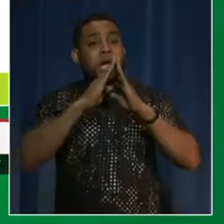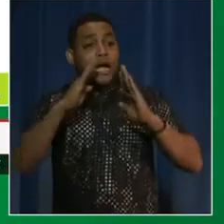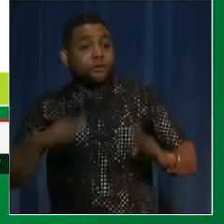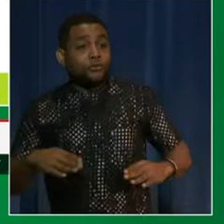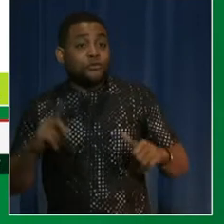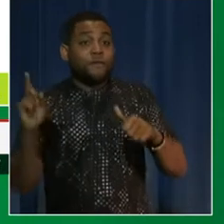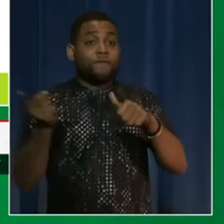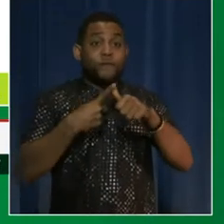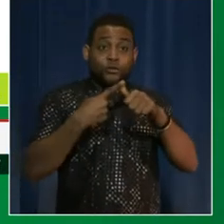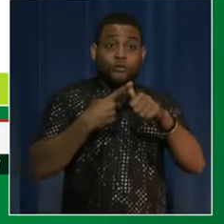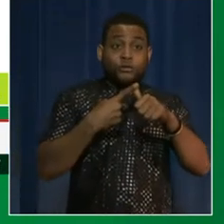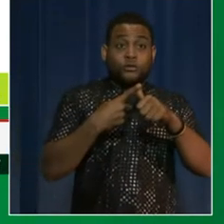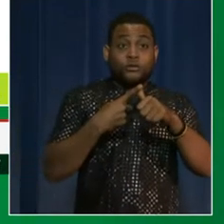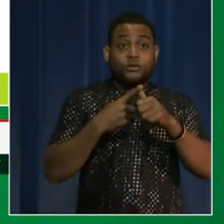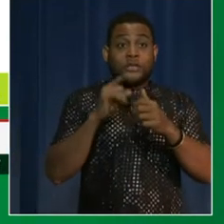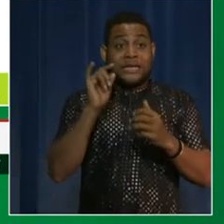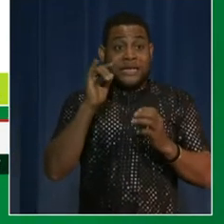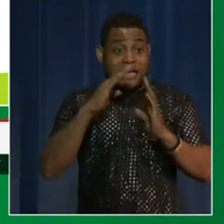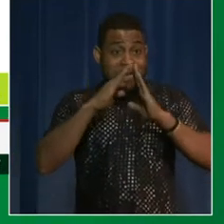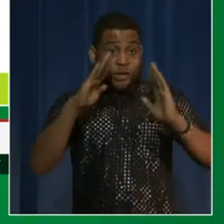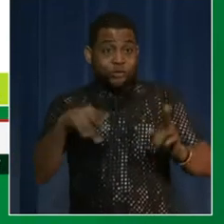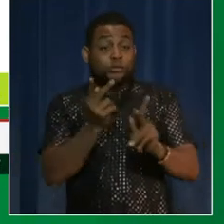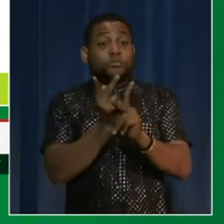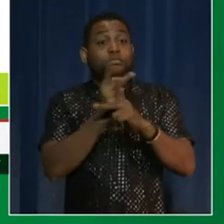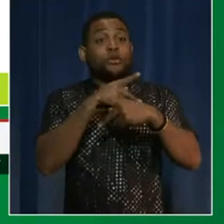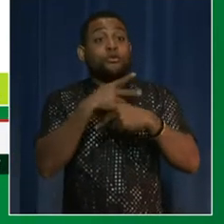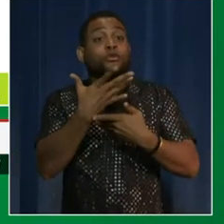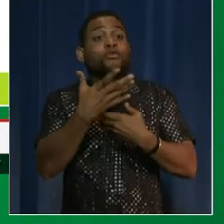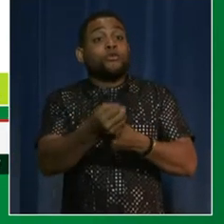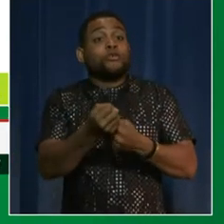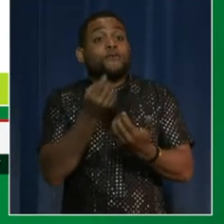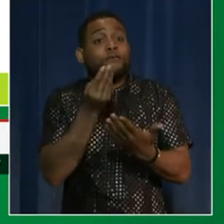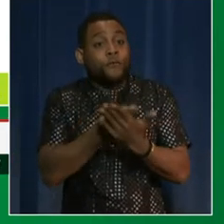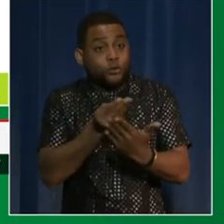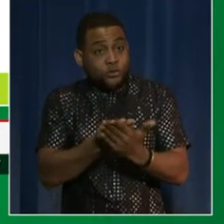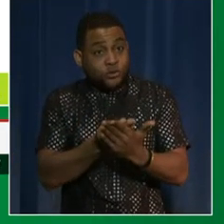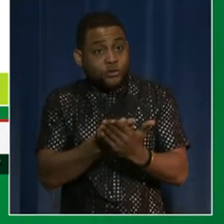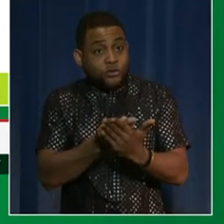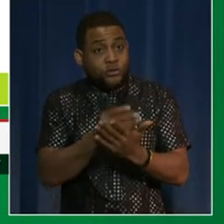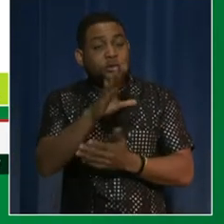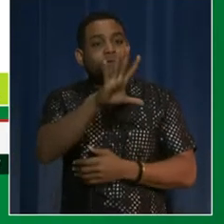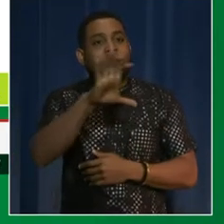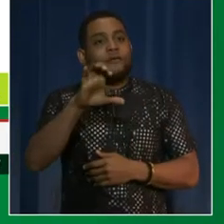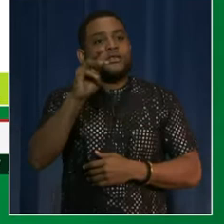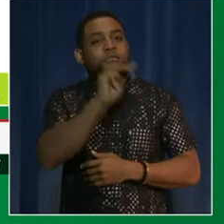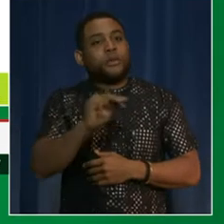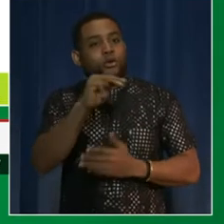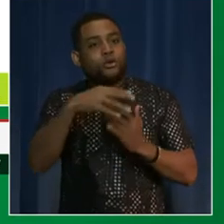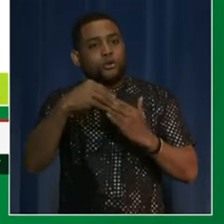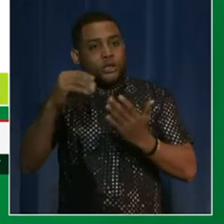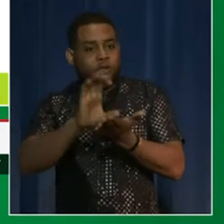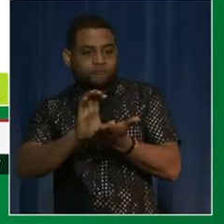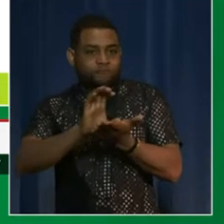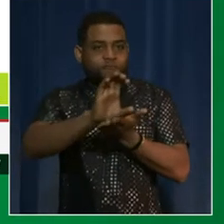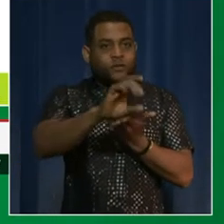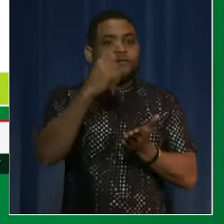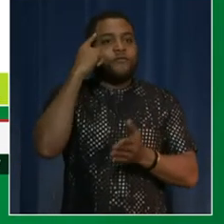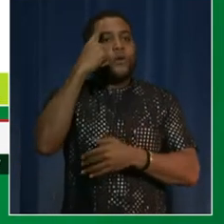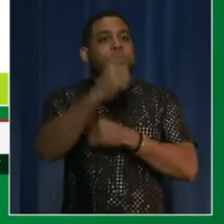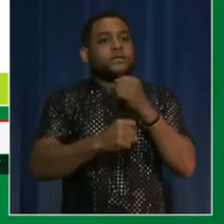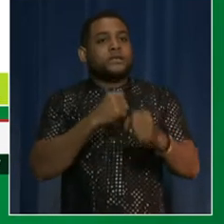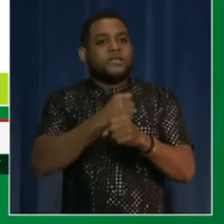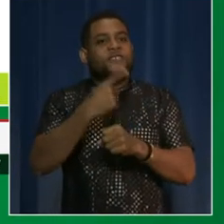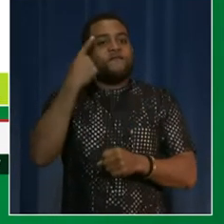Housing Production Trust Fund. Mayor Bowser has proposed $500 million for 1 year of Housing Production Trust